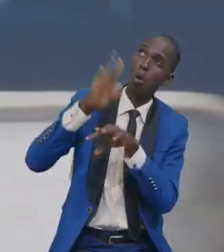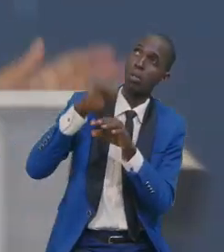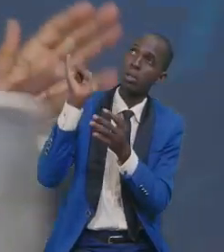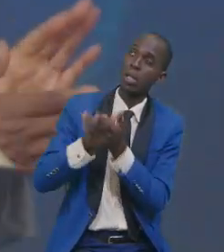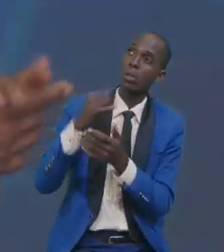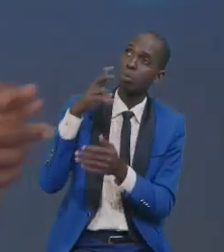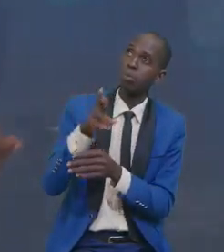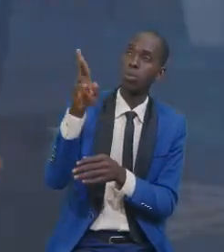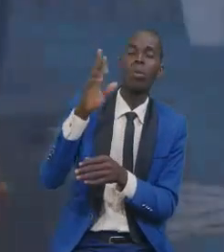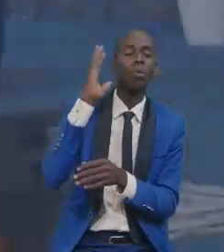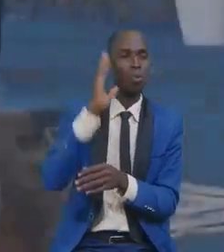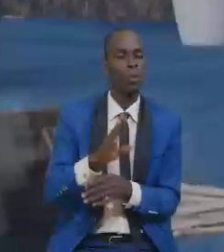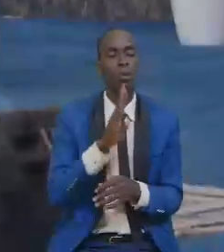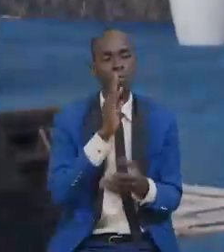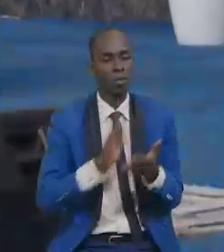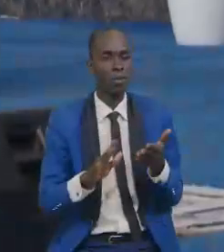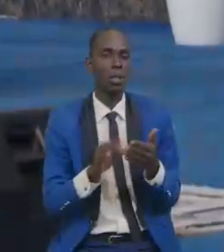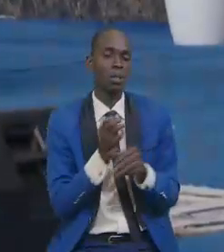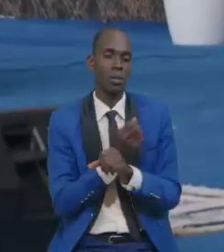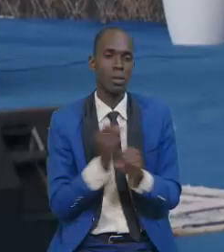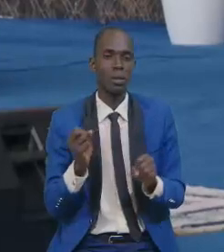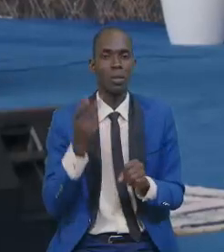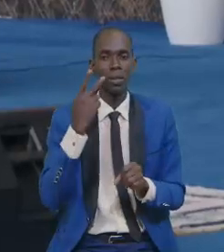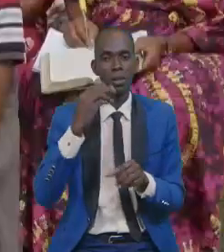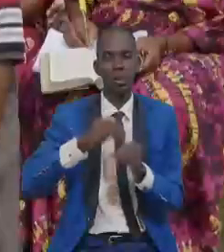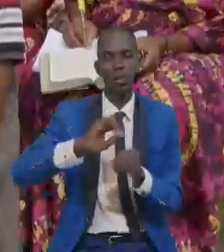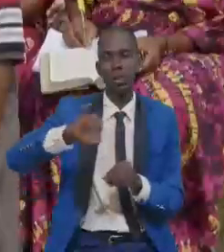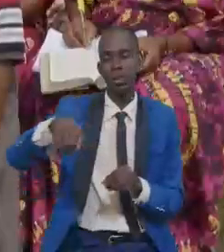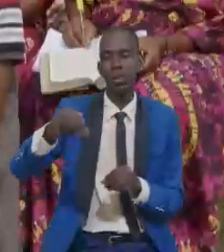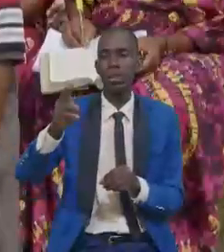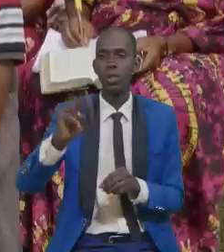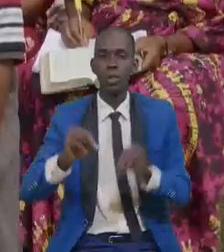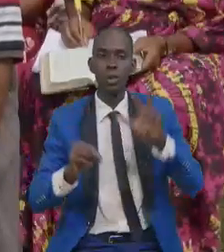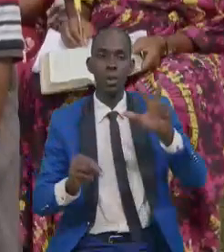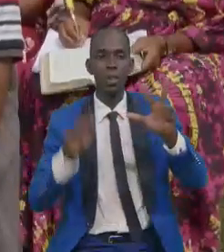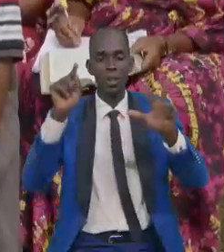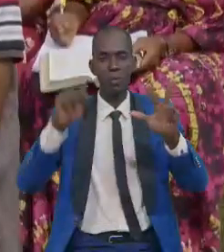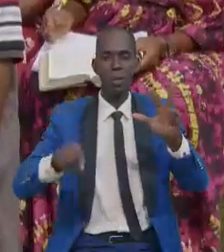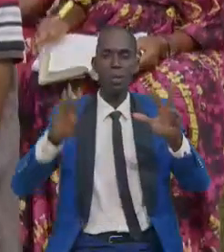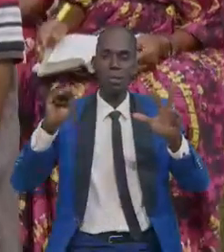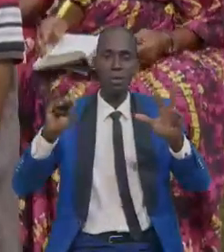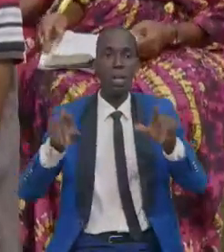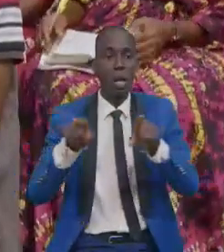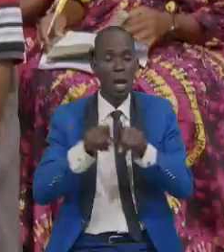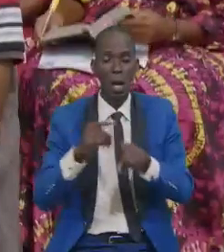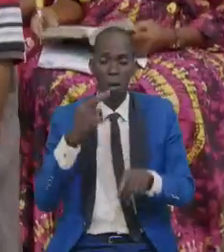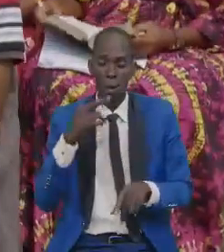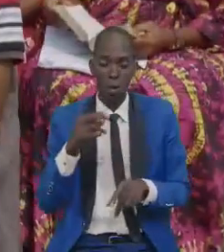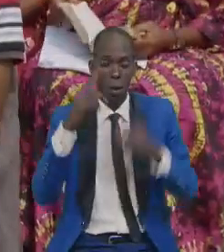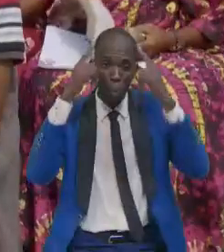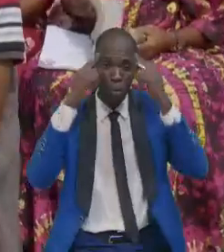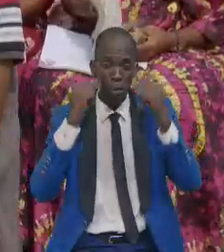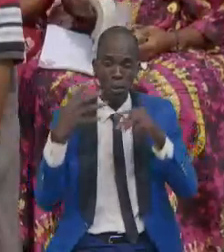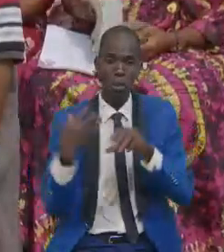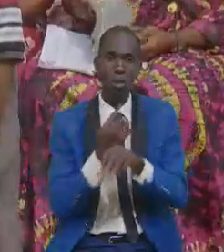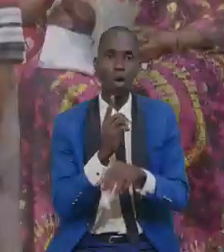14. John chapter 3 verse 14. And as Moses lifted up the serpent in the wilderness,